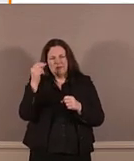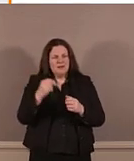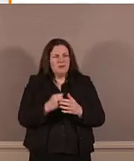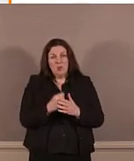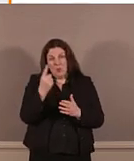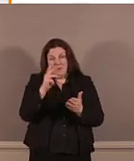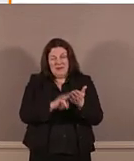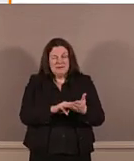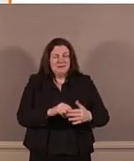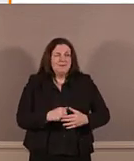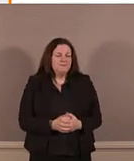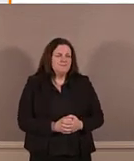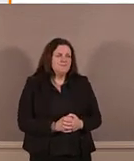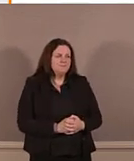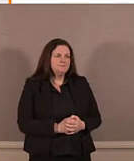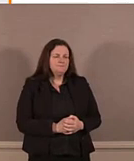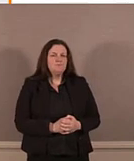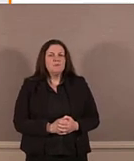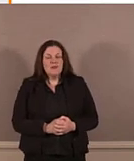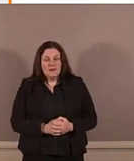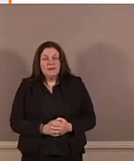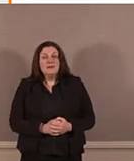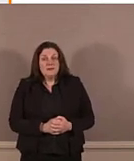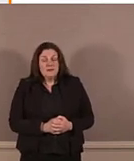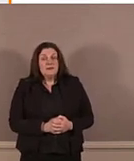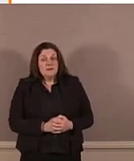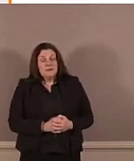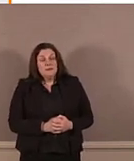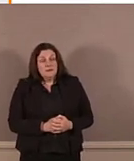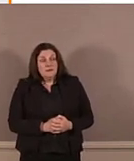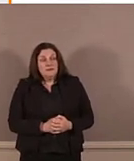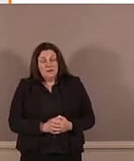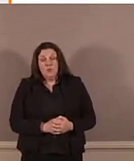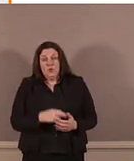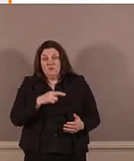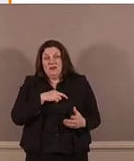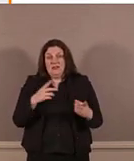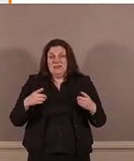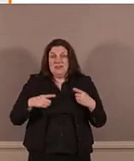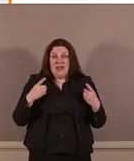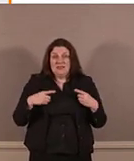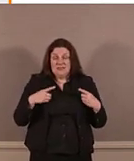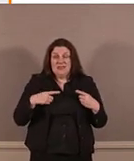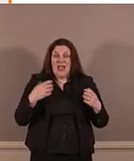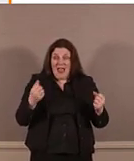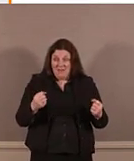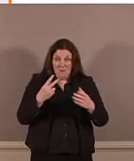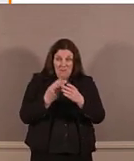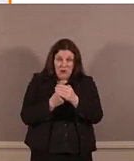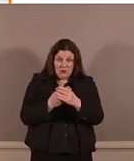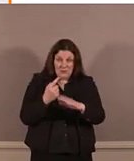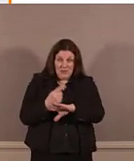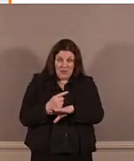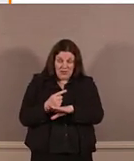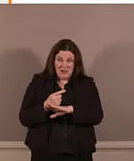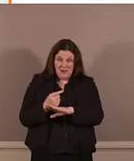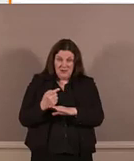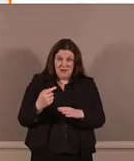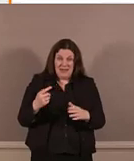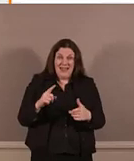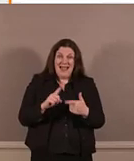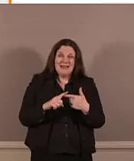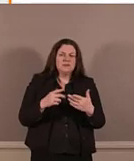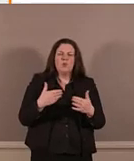in one moment. So I suppose, yes, we're delighted that we have this partnership in place, and